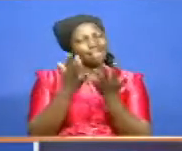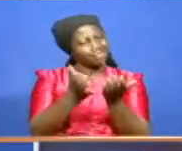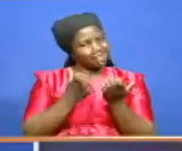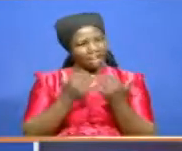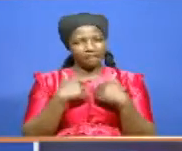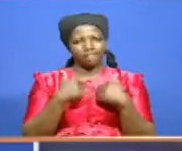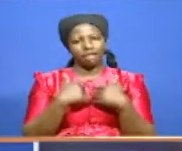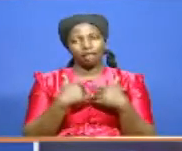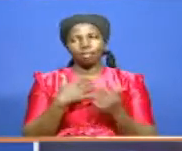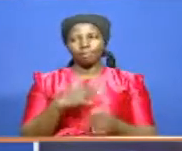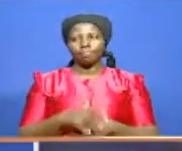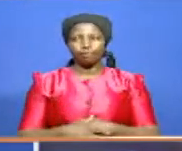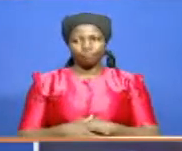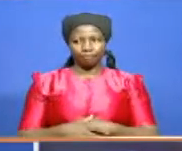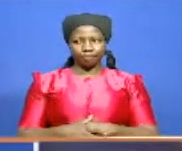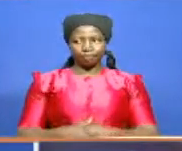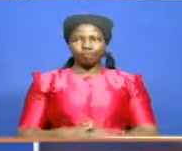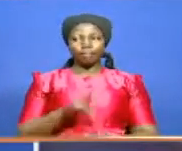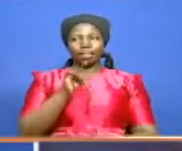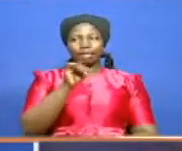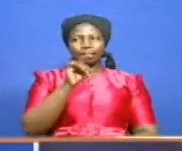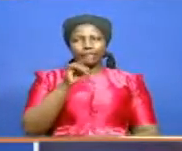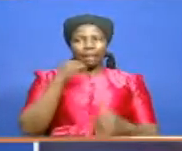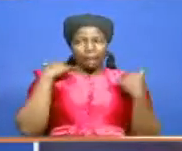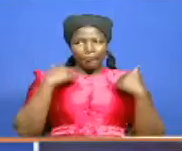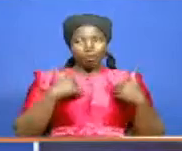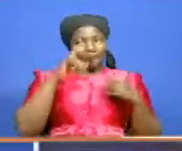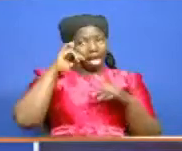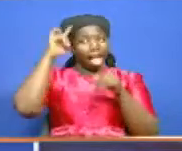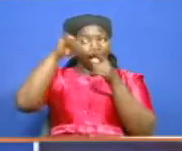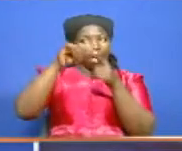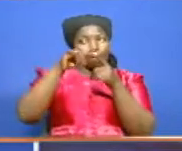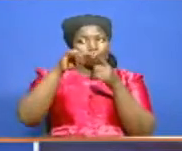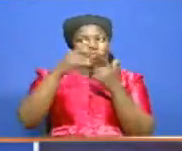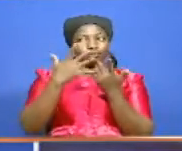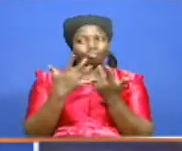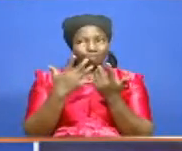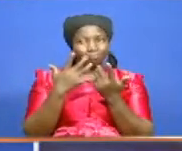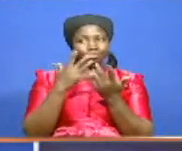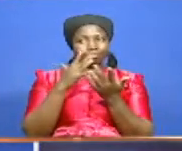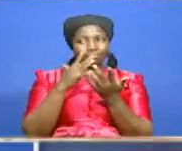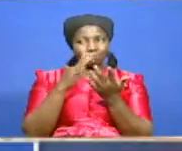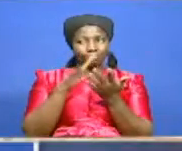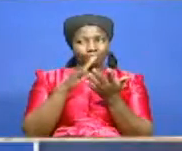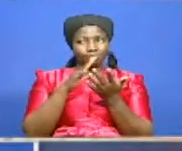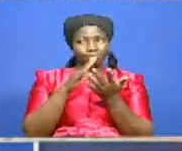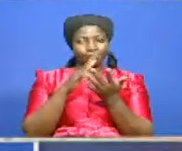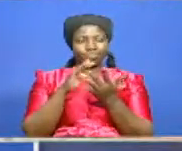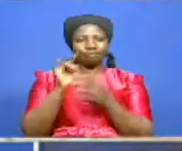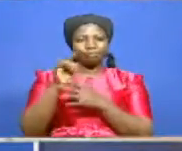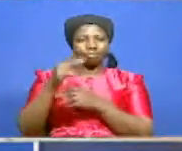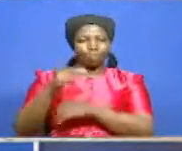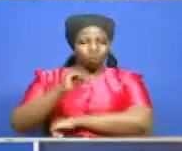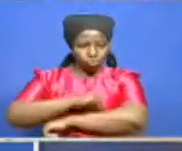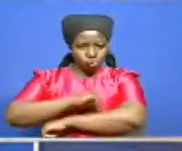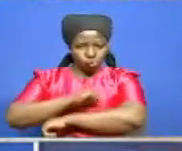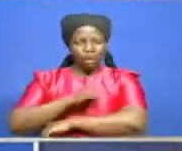girls has been my aspiration since I was a kid, and I want to join it.